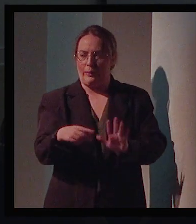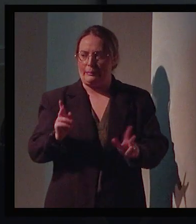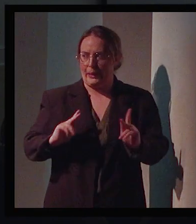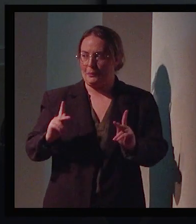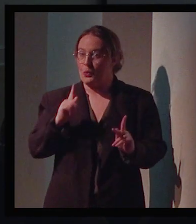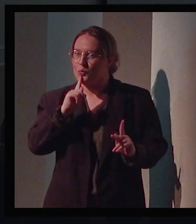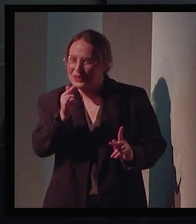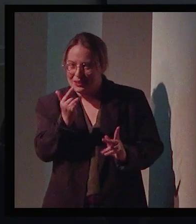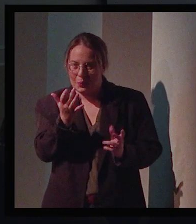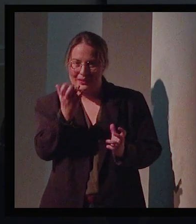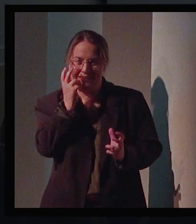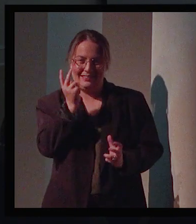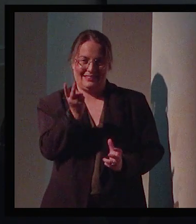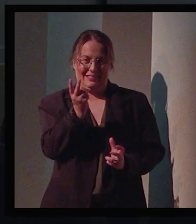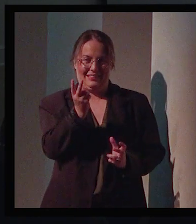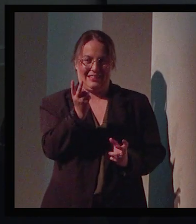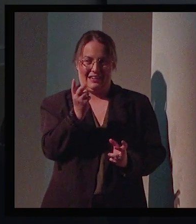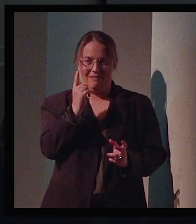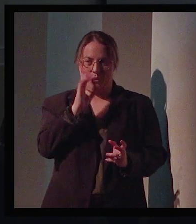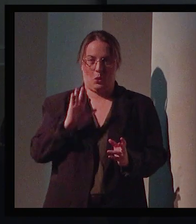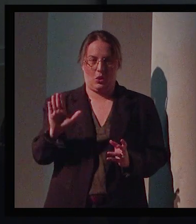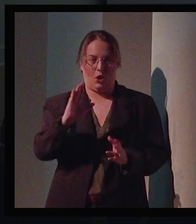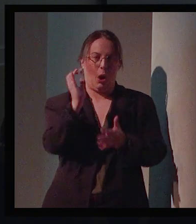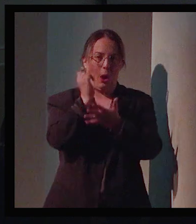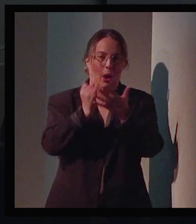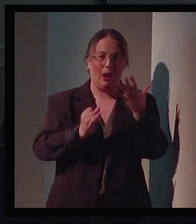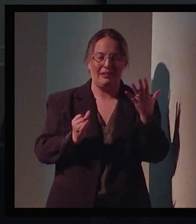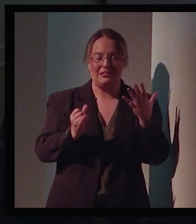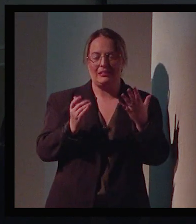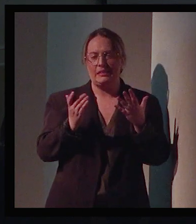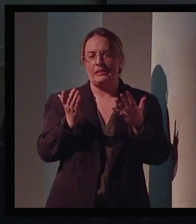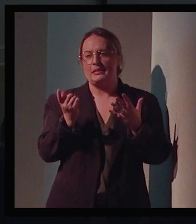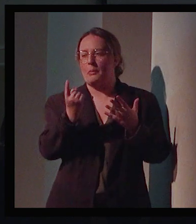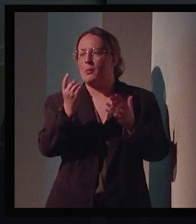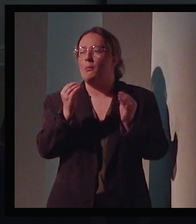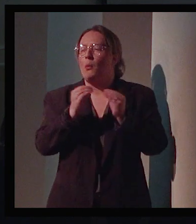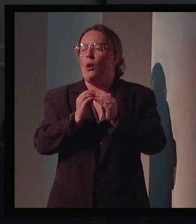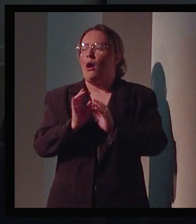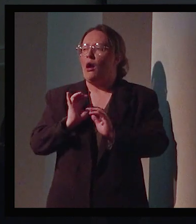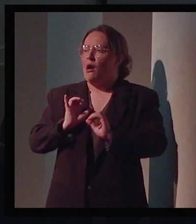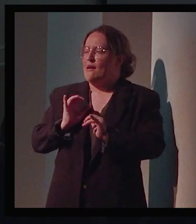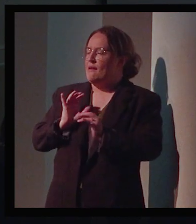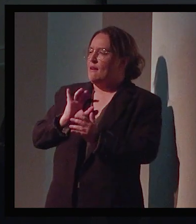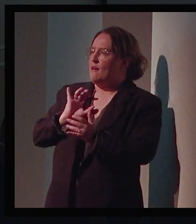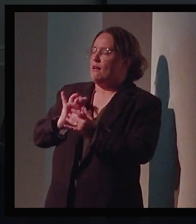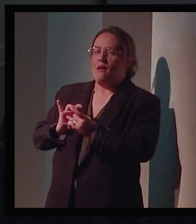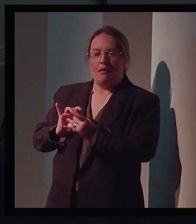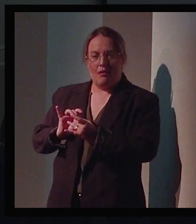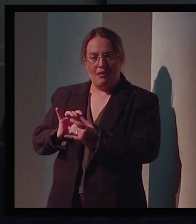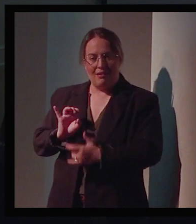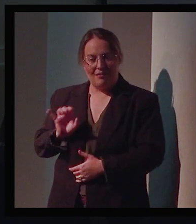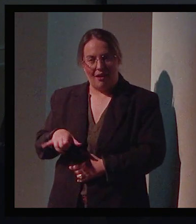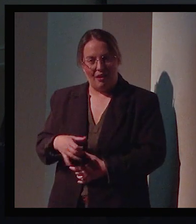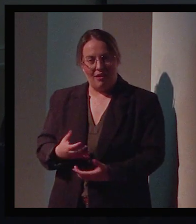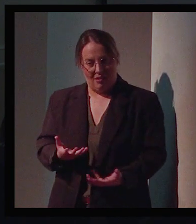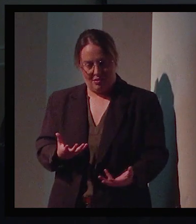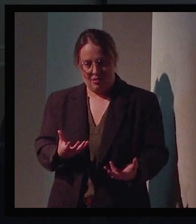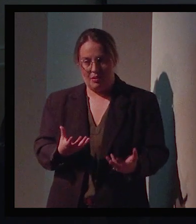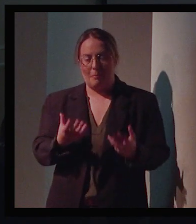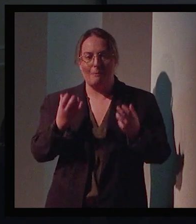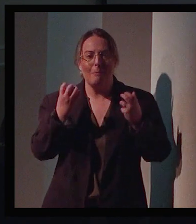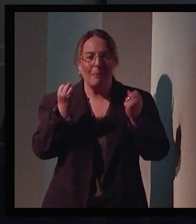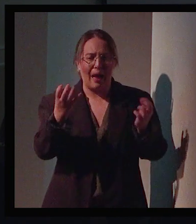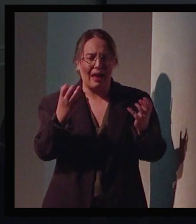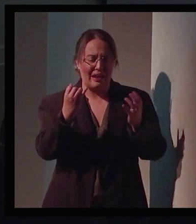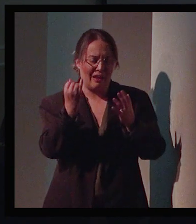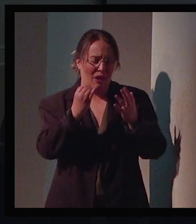really wanted to see in painting, something that was closer to home. So many artists began to abandon